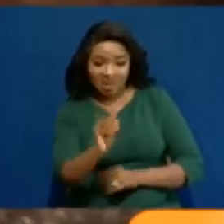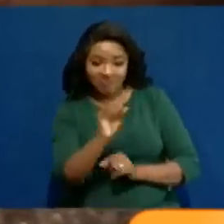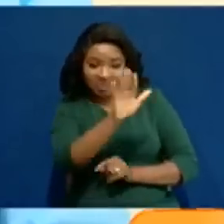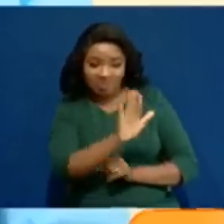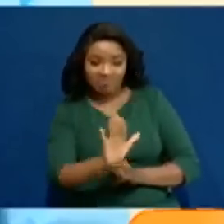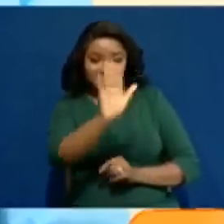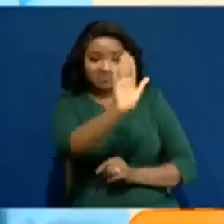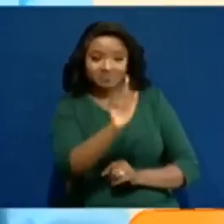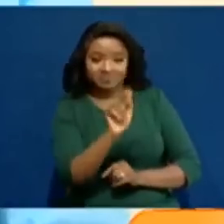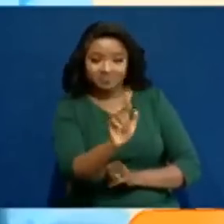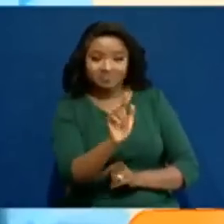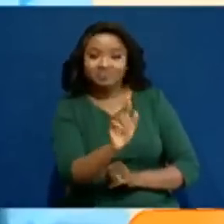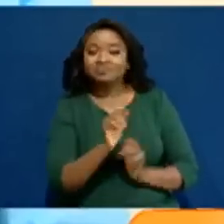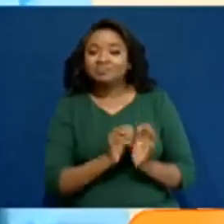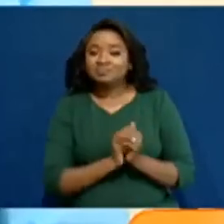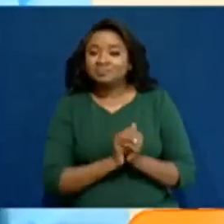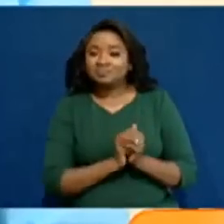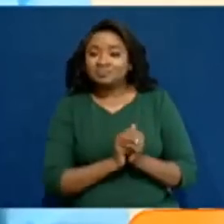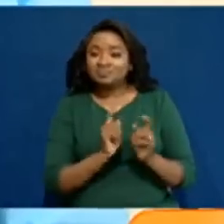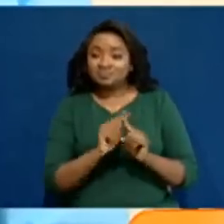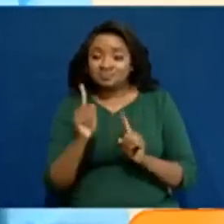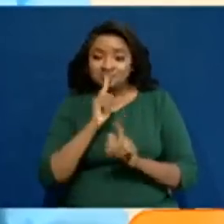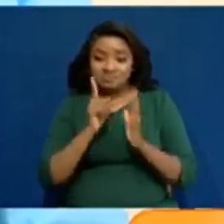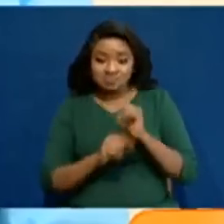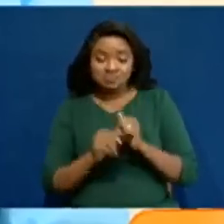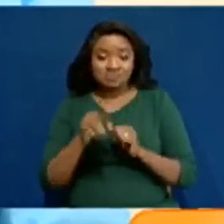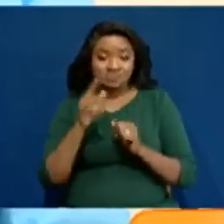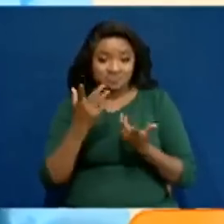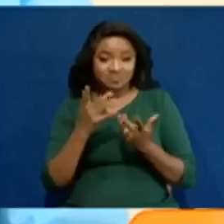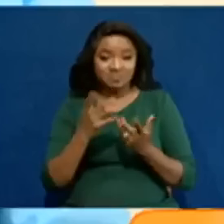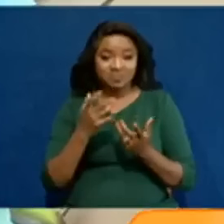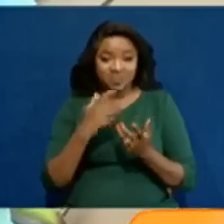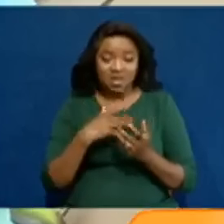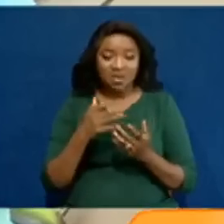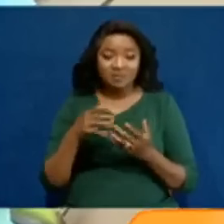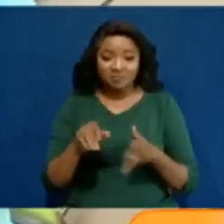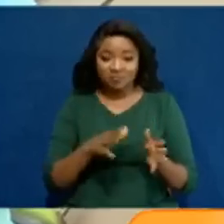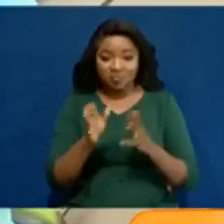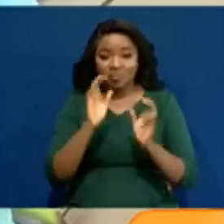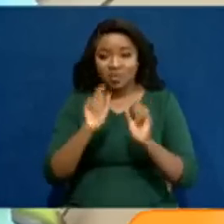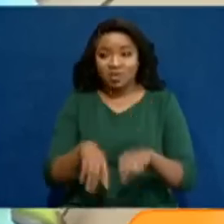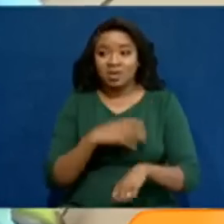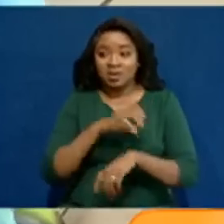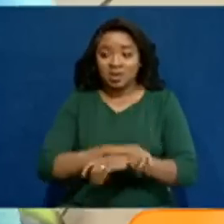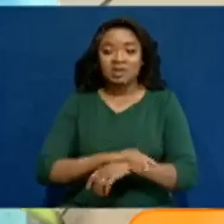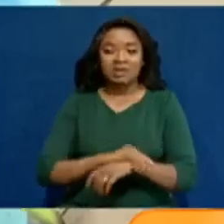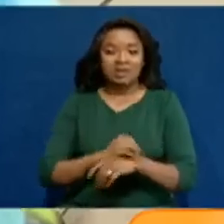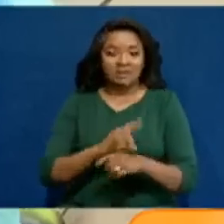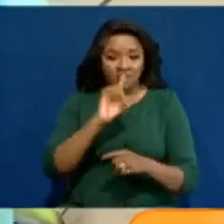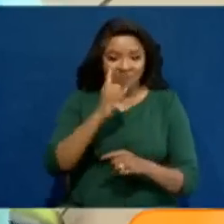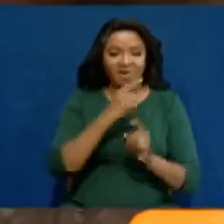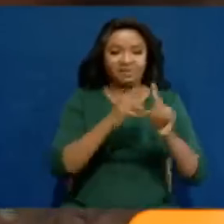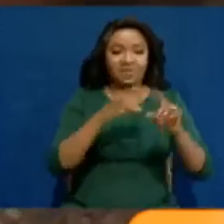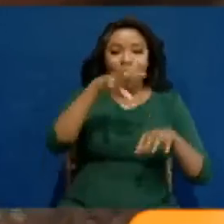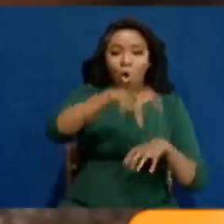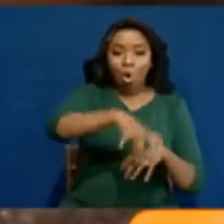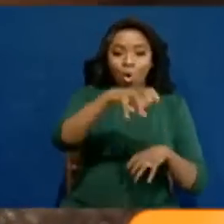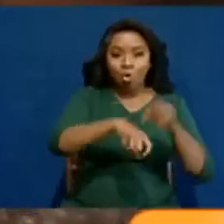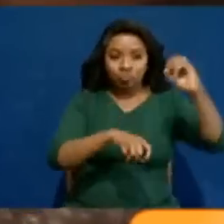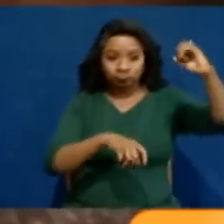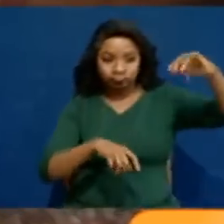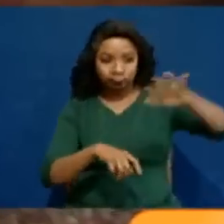body. Scientists say two main strains of the virus are known currently. Clade 1 that originated from the Congo Basin and is